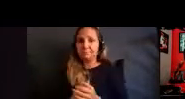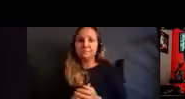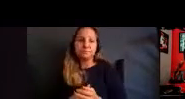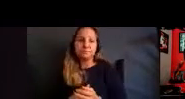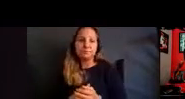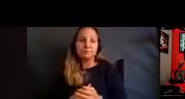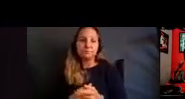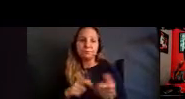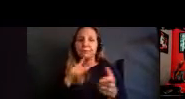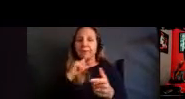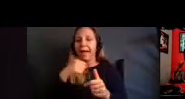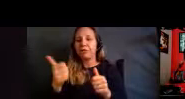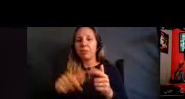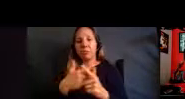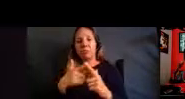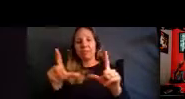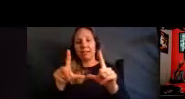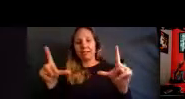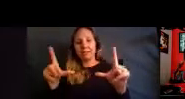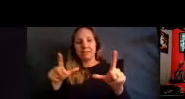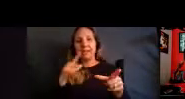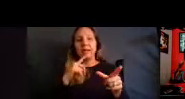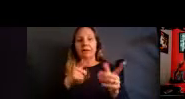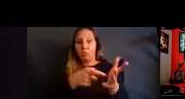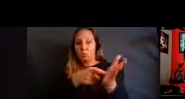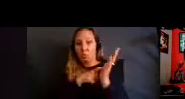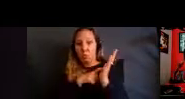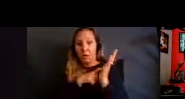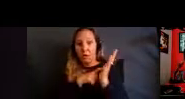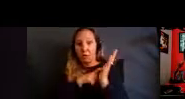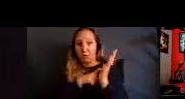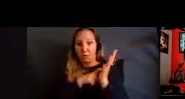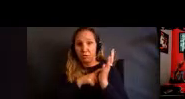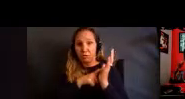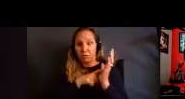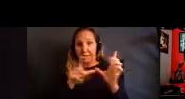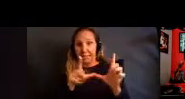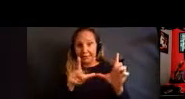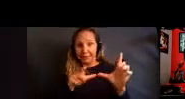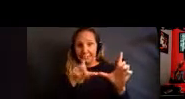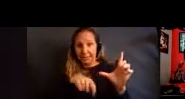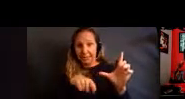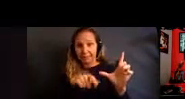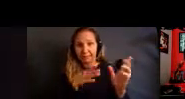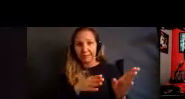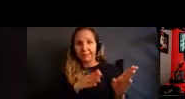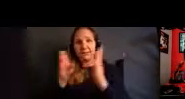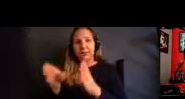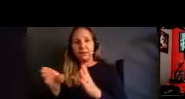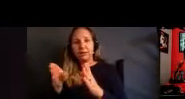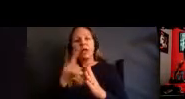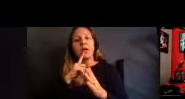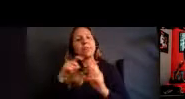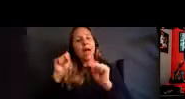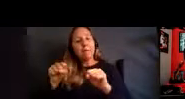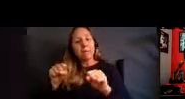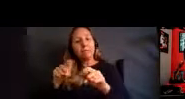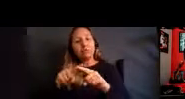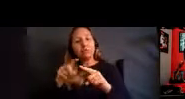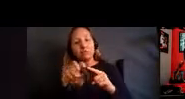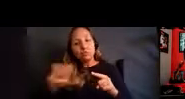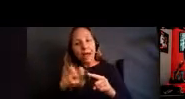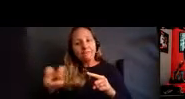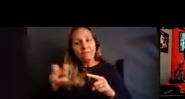the valid driver's license. Valid driver's license required. Why not the ability to travel and provide